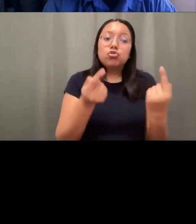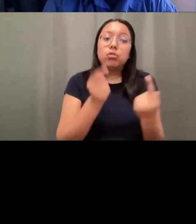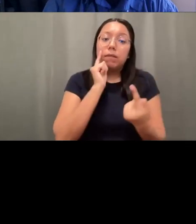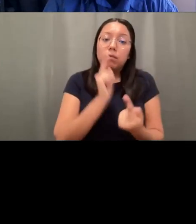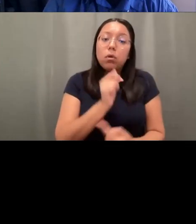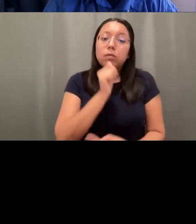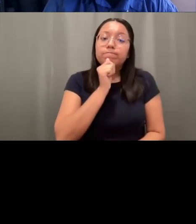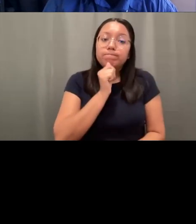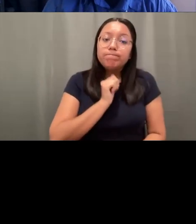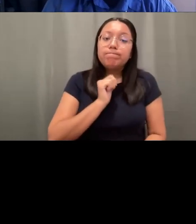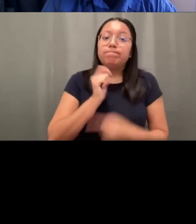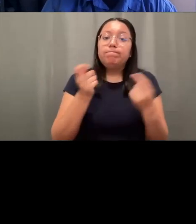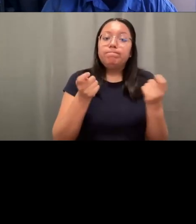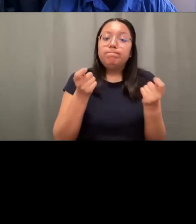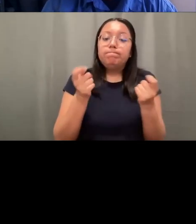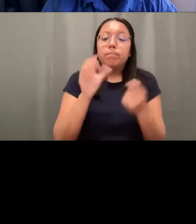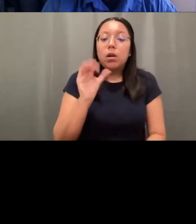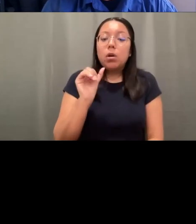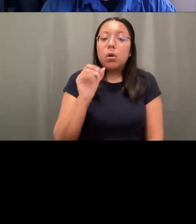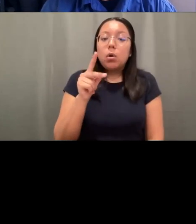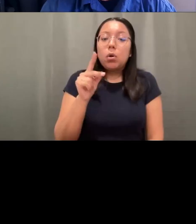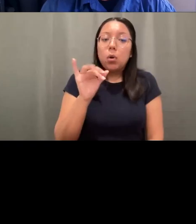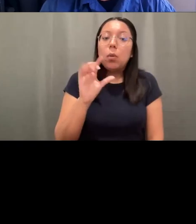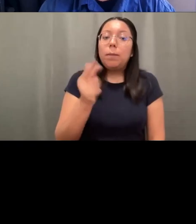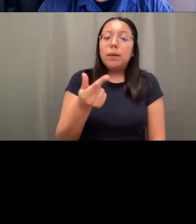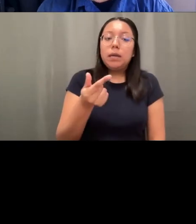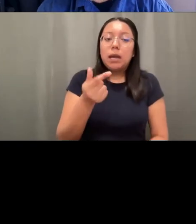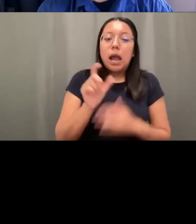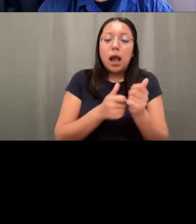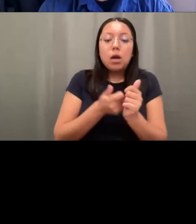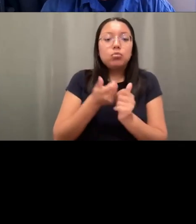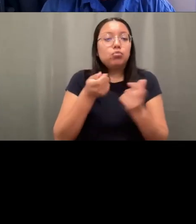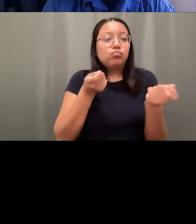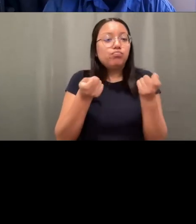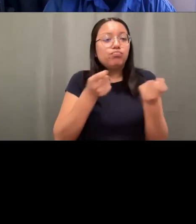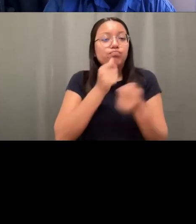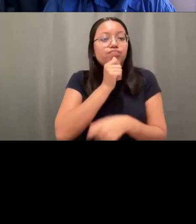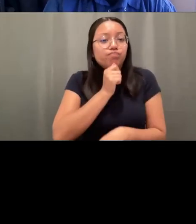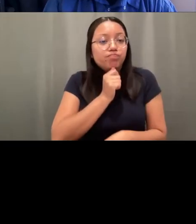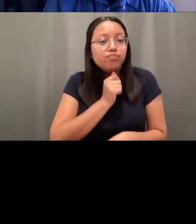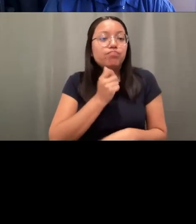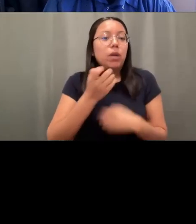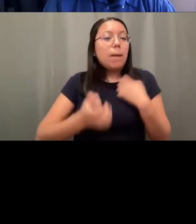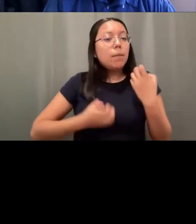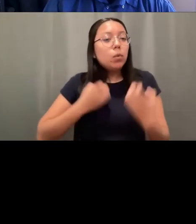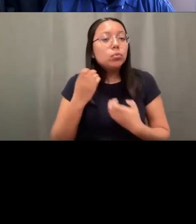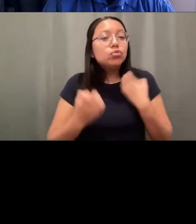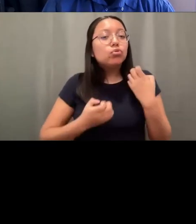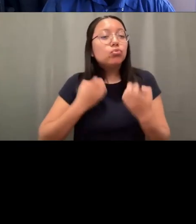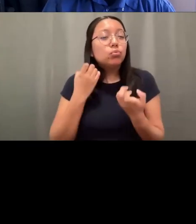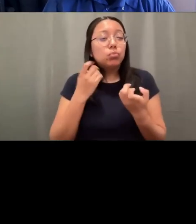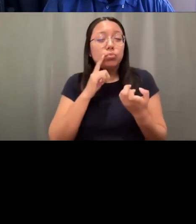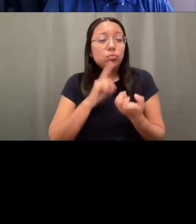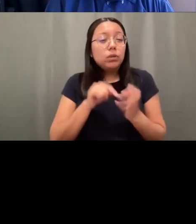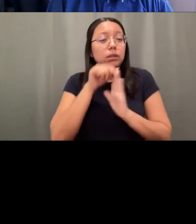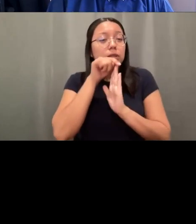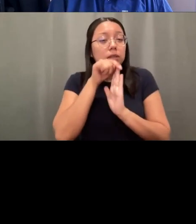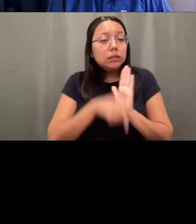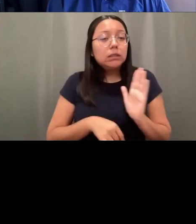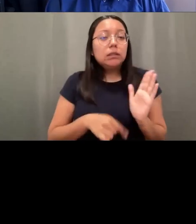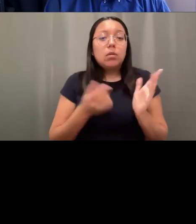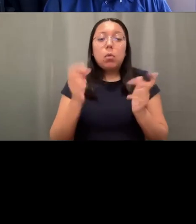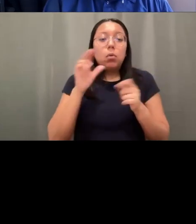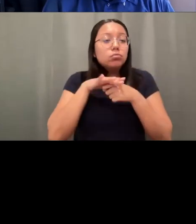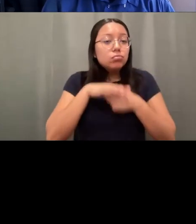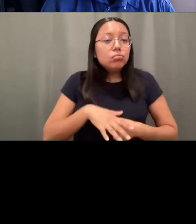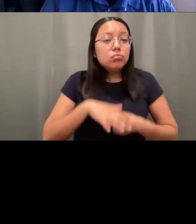coping, to deal with a lot of emotional intensity or distress, to deal with negative feelings or feelings